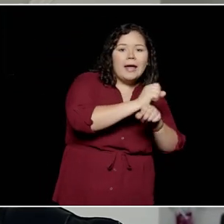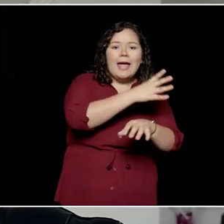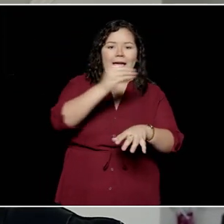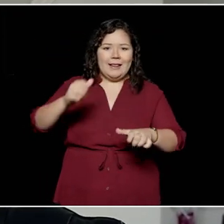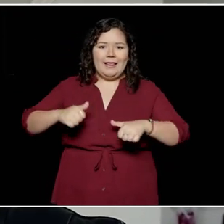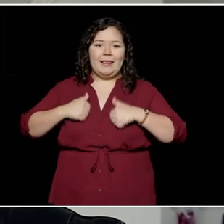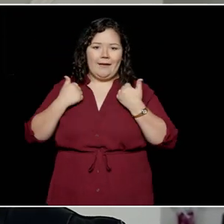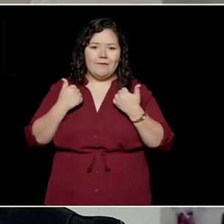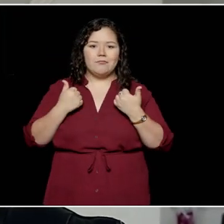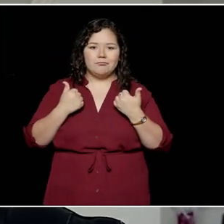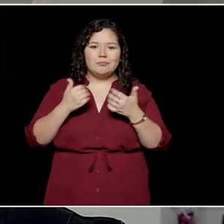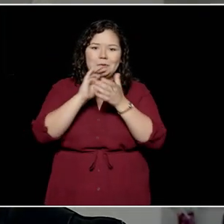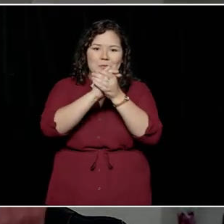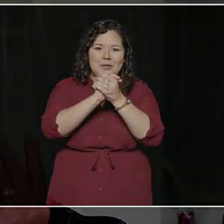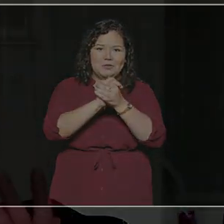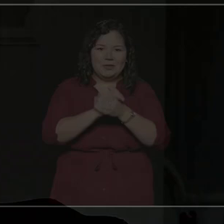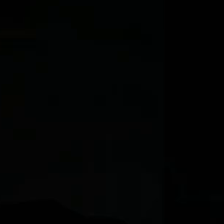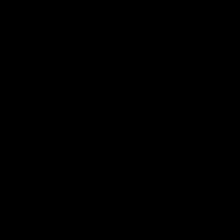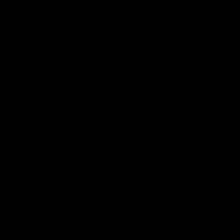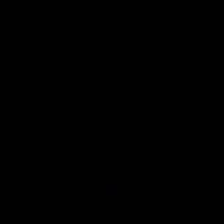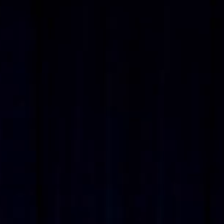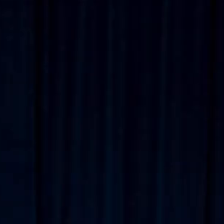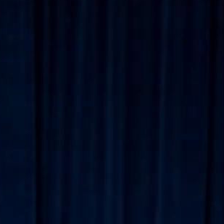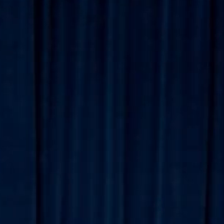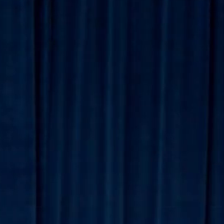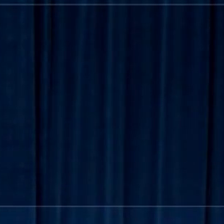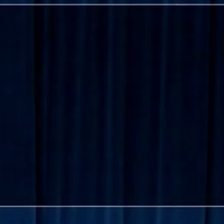life. Congratulations, Heitschka.